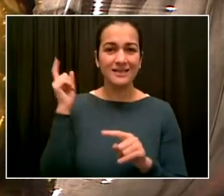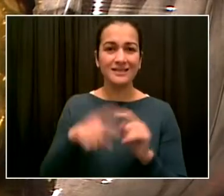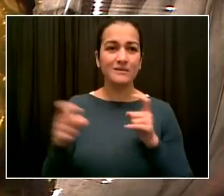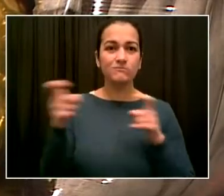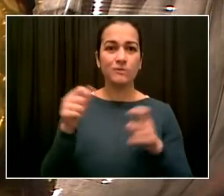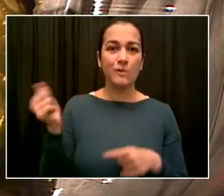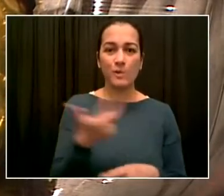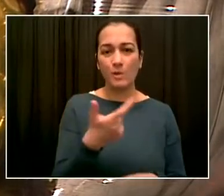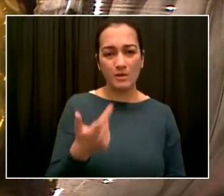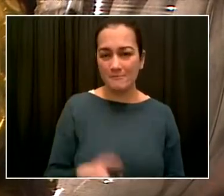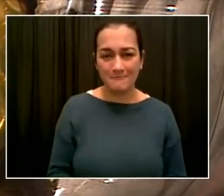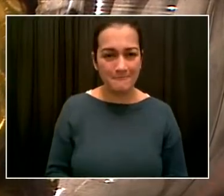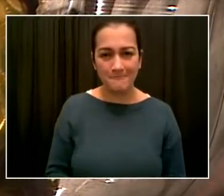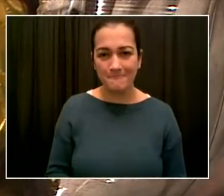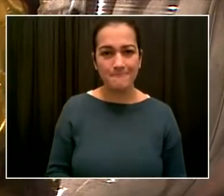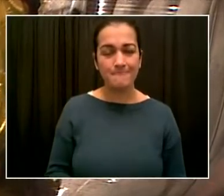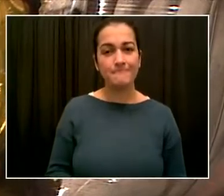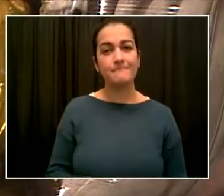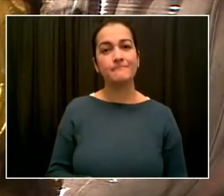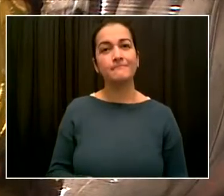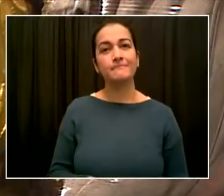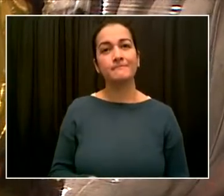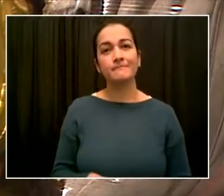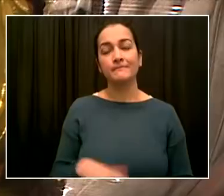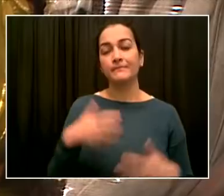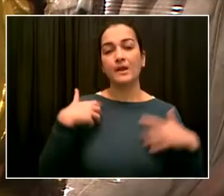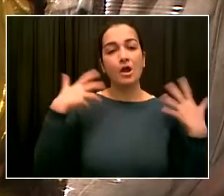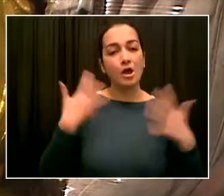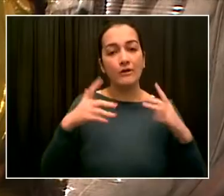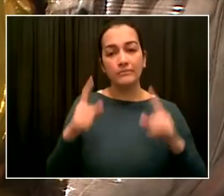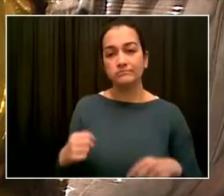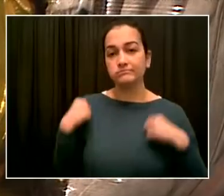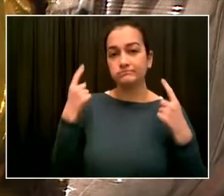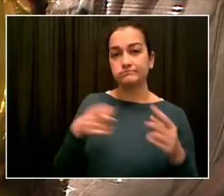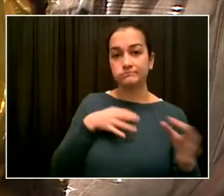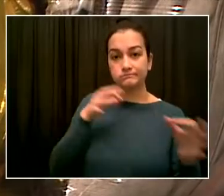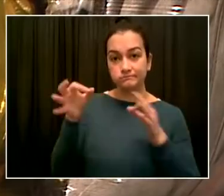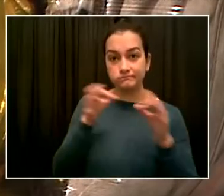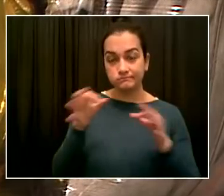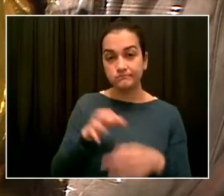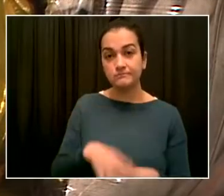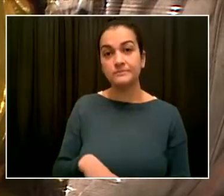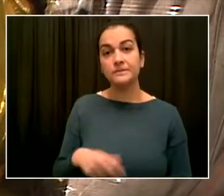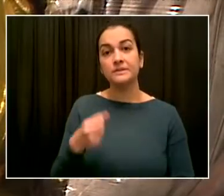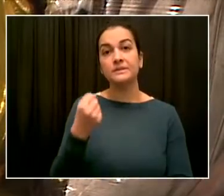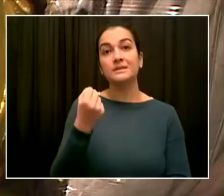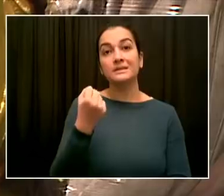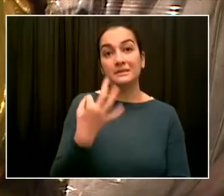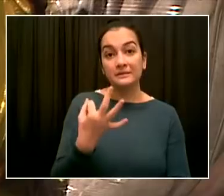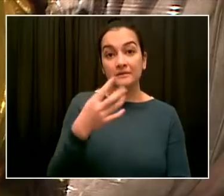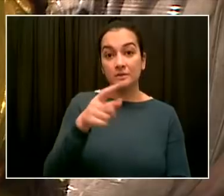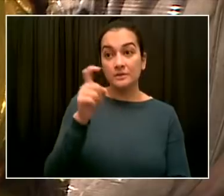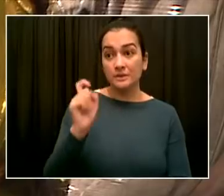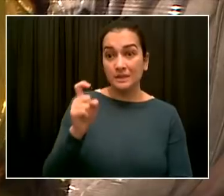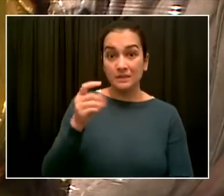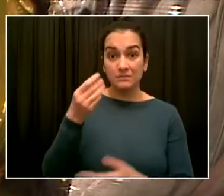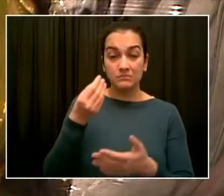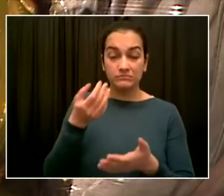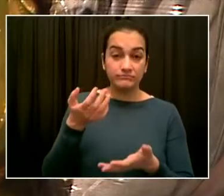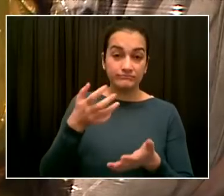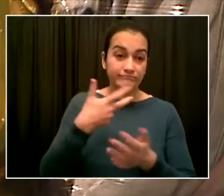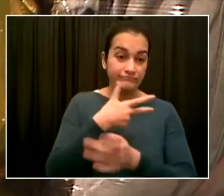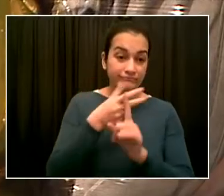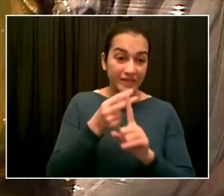accommodation. But in the end, it's also been well publicized that the accommodation is something you have to prove with